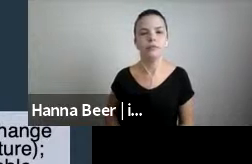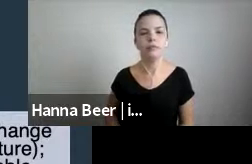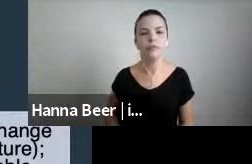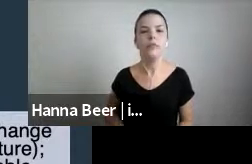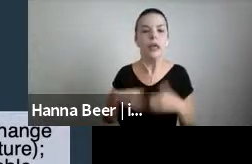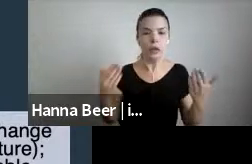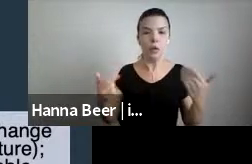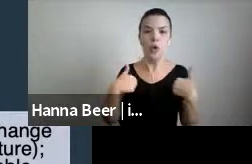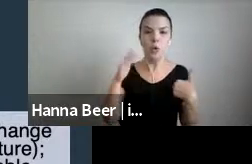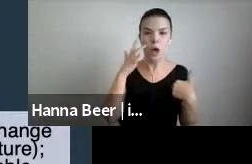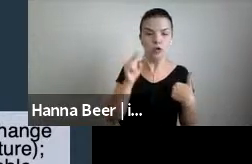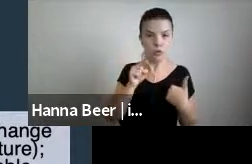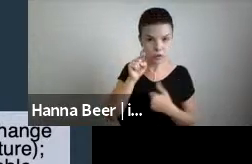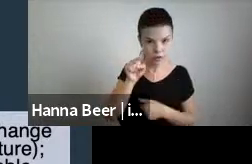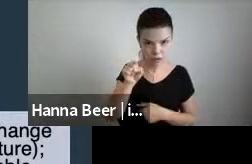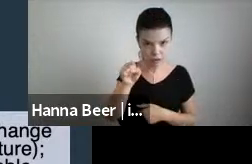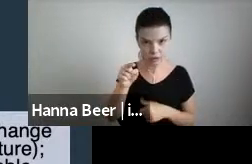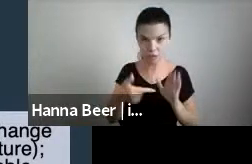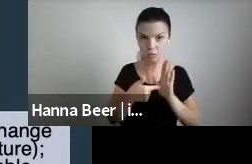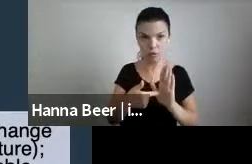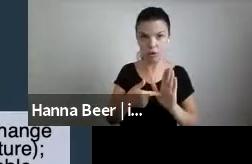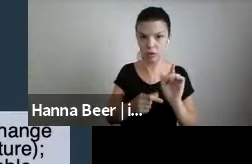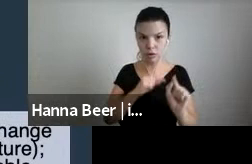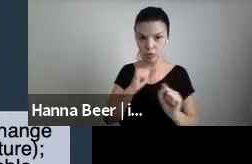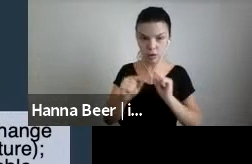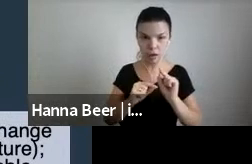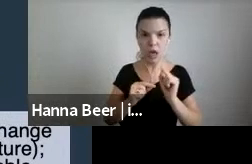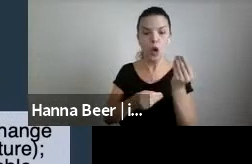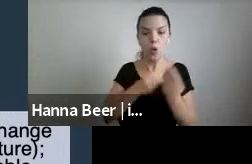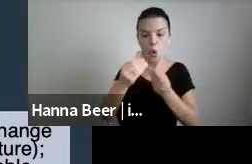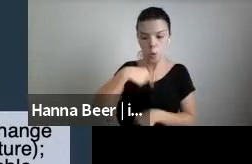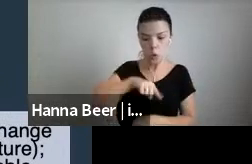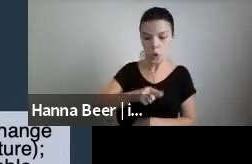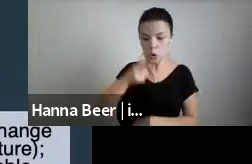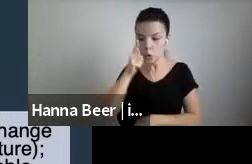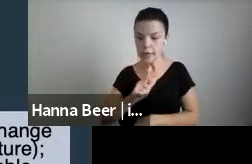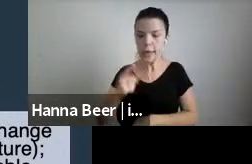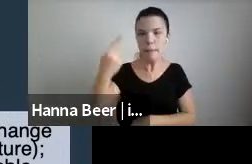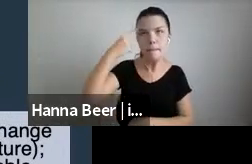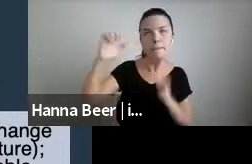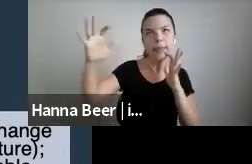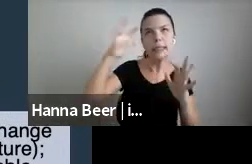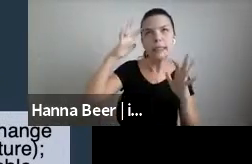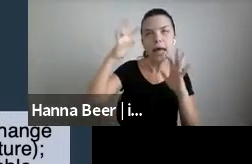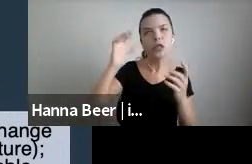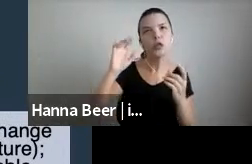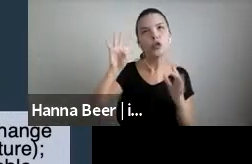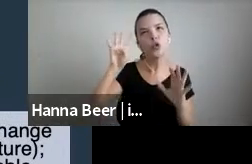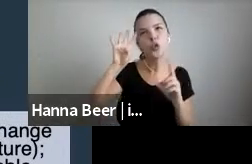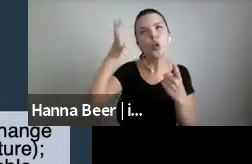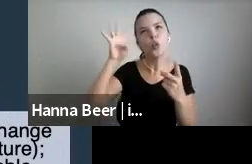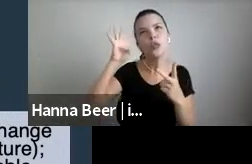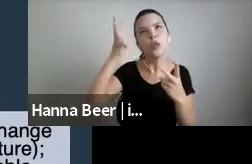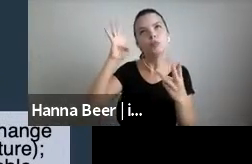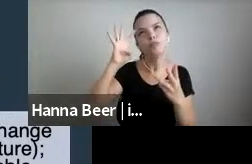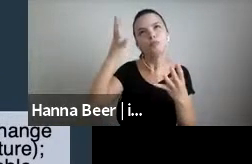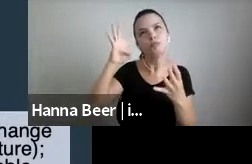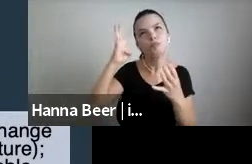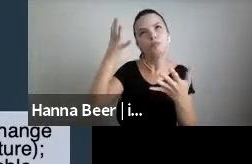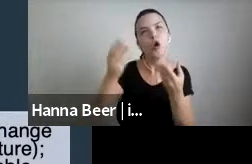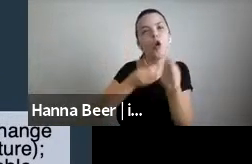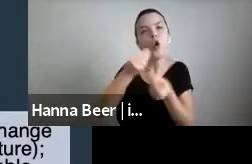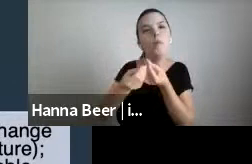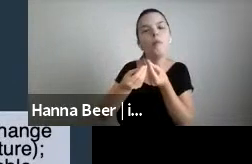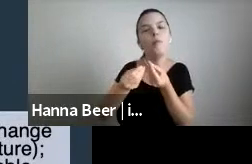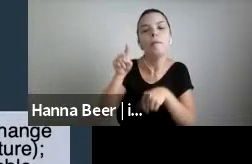provides us with additional support for conservation solutions when it comes to protected areas. And you